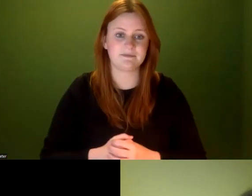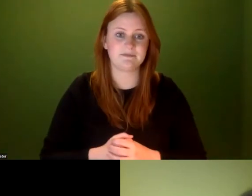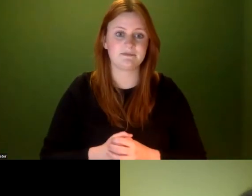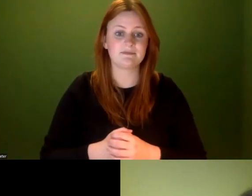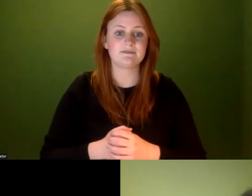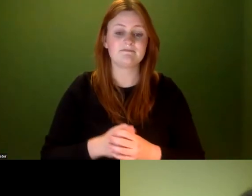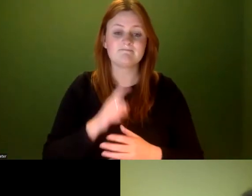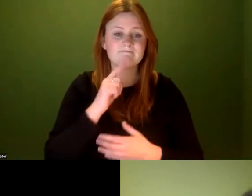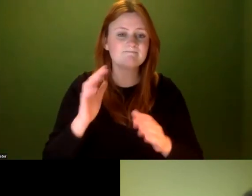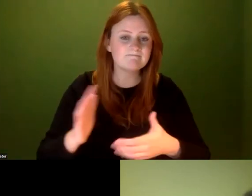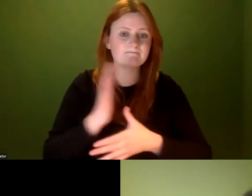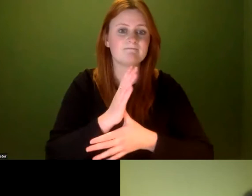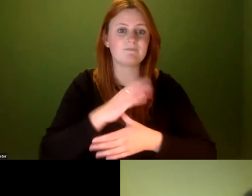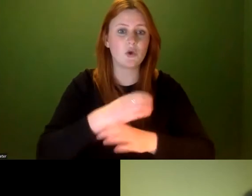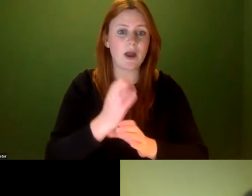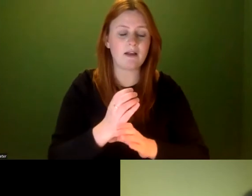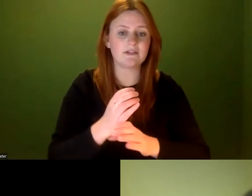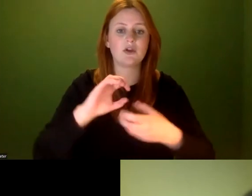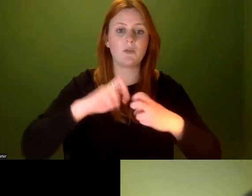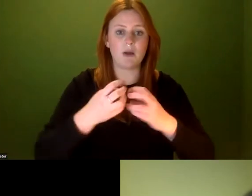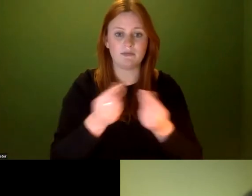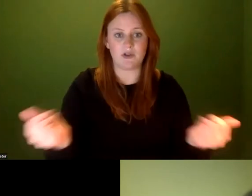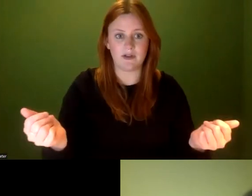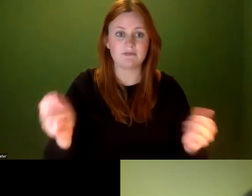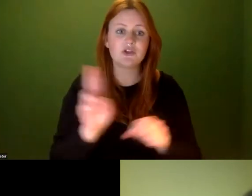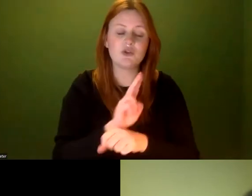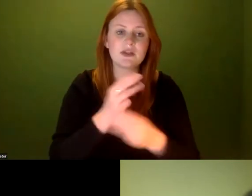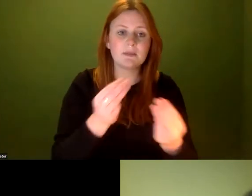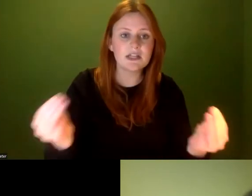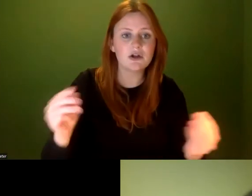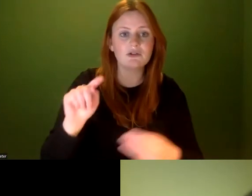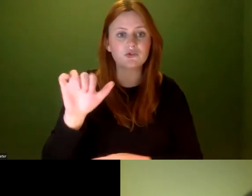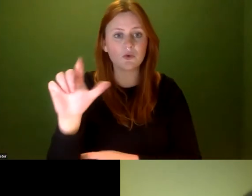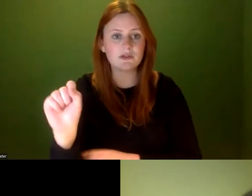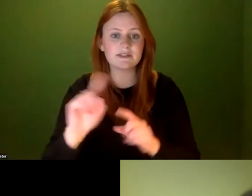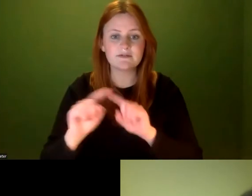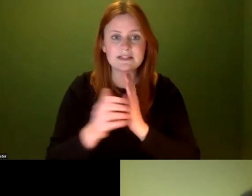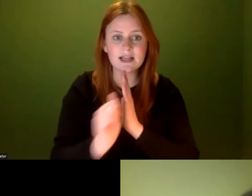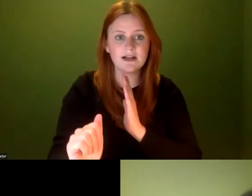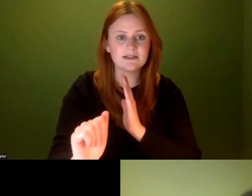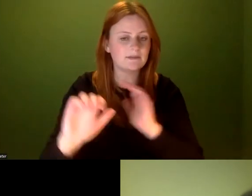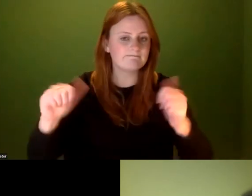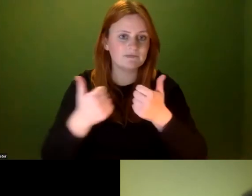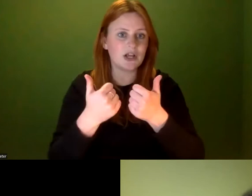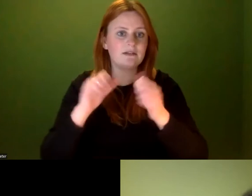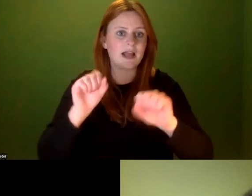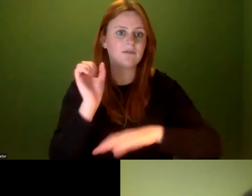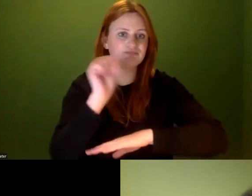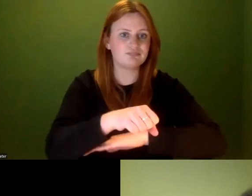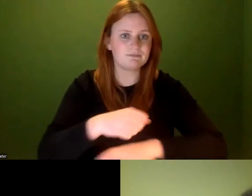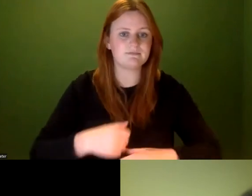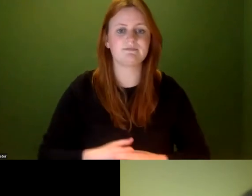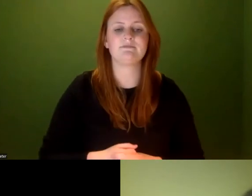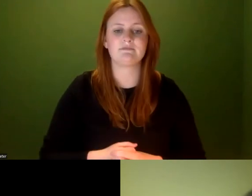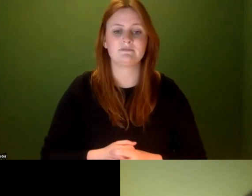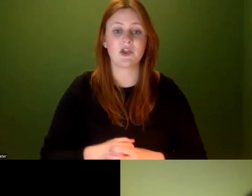craft. It's about taking the materials, tools, and skills we have at hand and tackling whatever comes our way. Craft